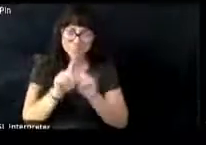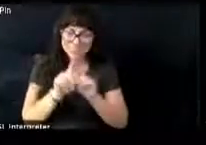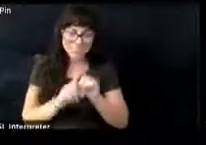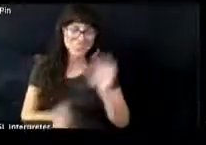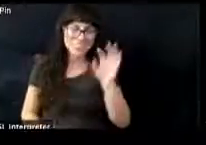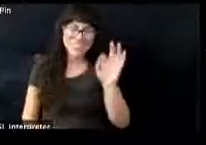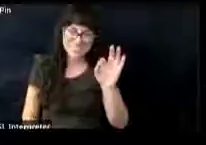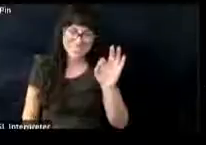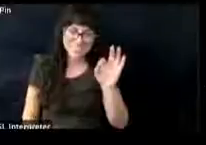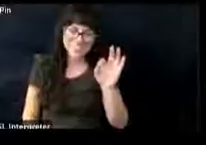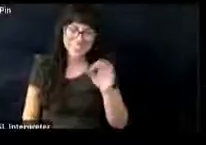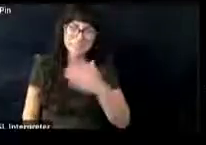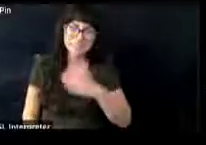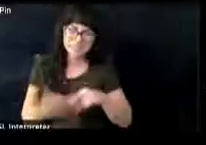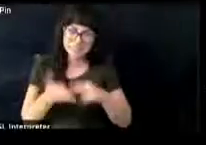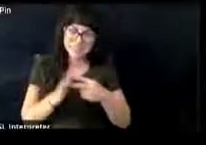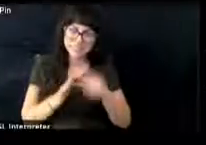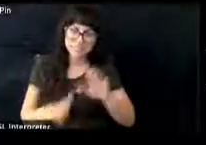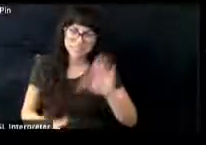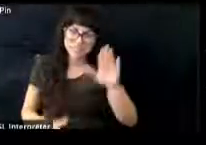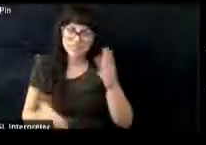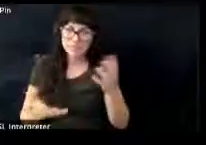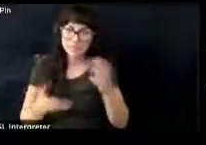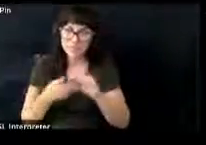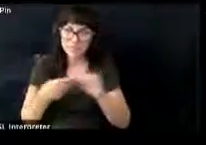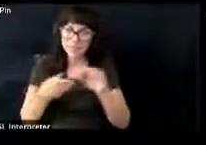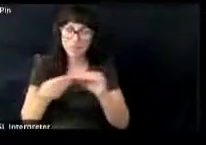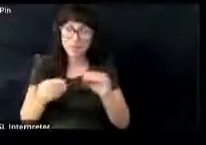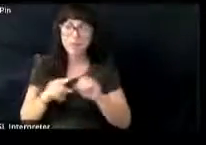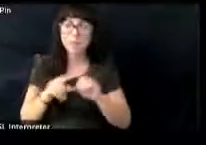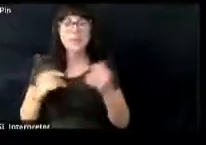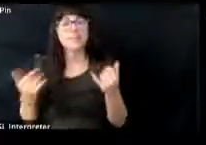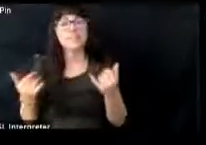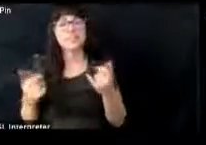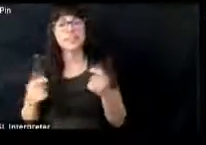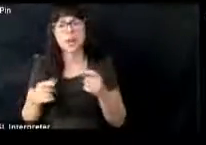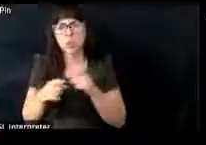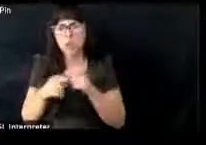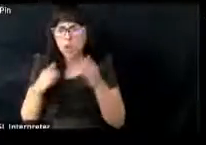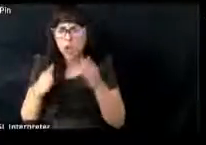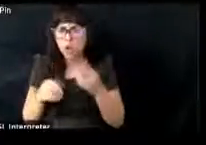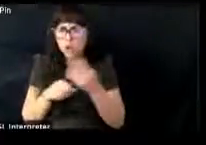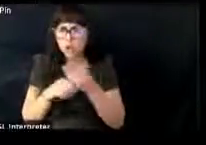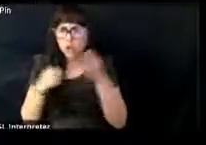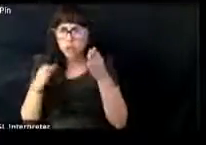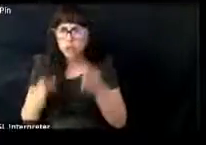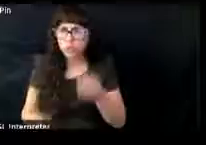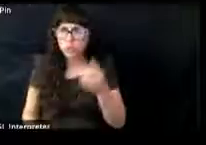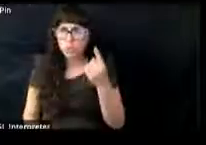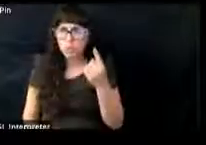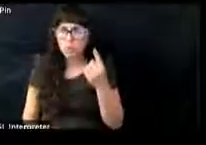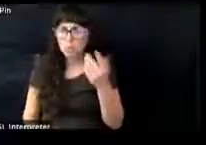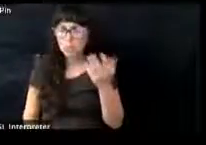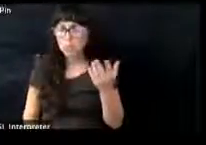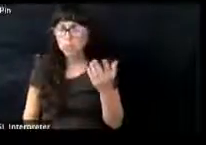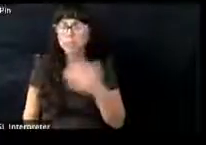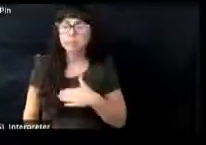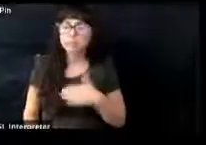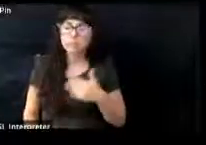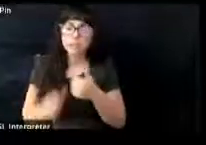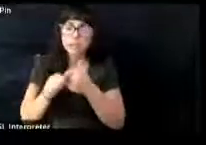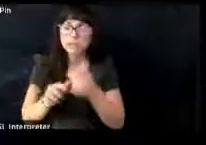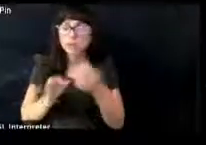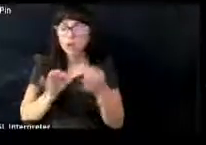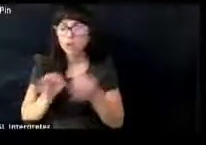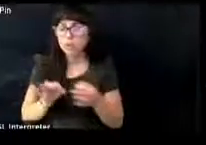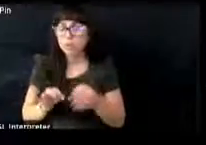comment. But at this time, we do have call in user 1. Please follow the prompts that you hear from Zoom